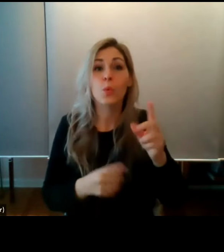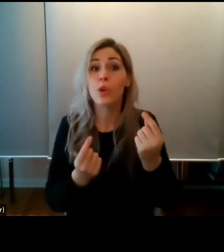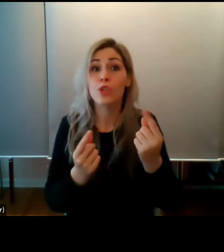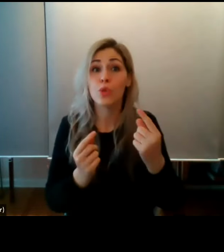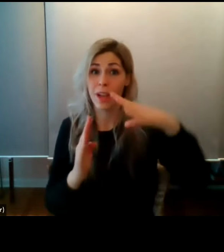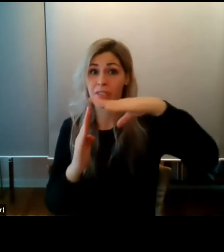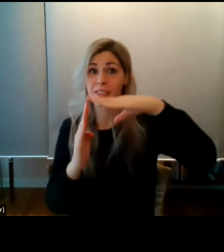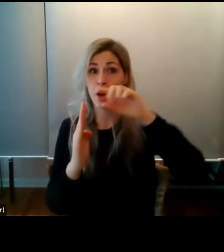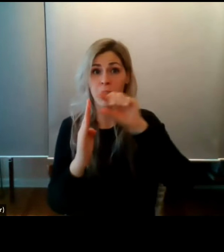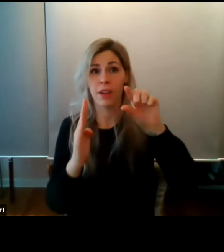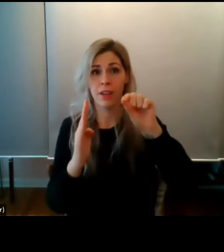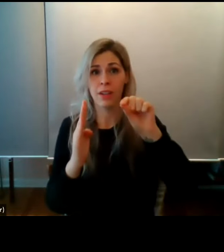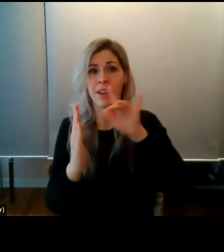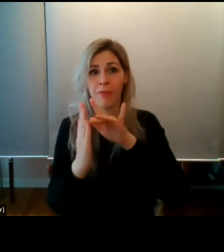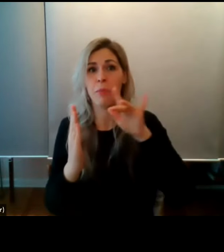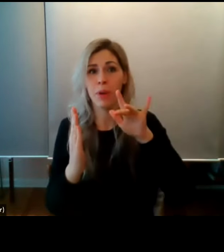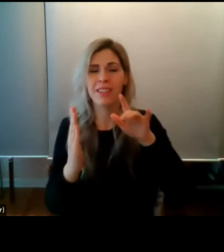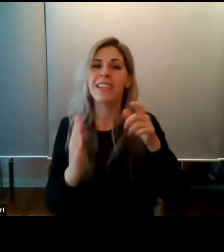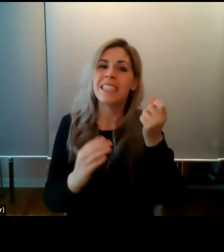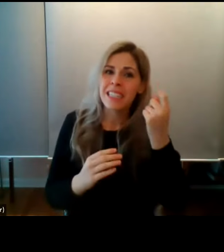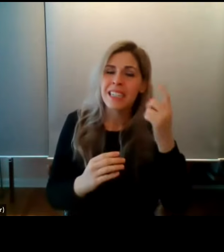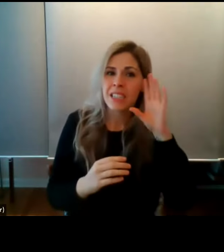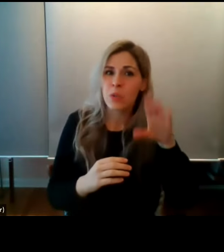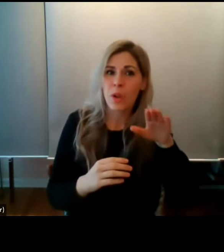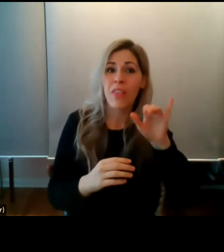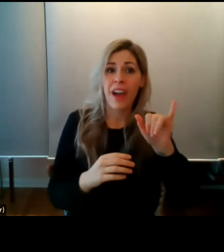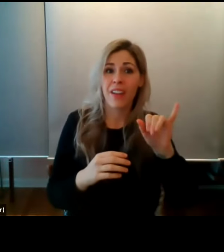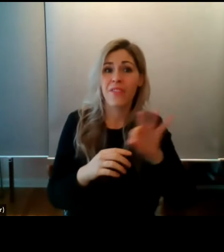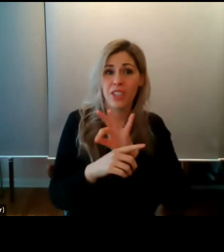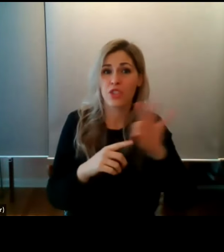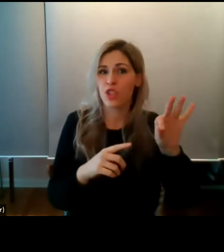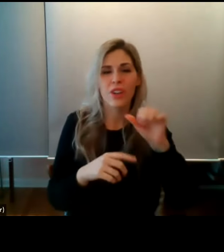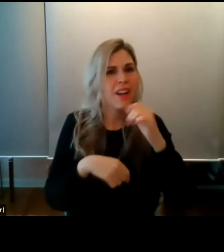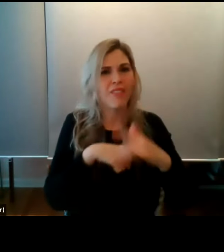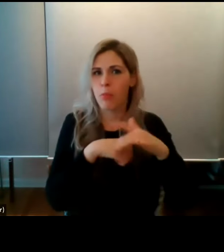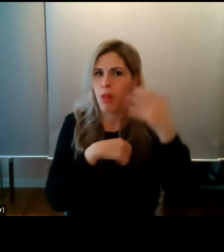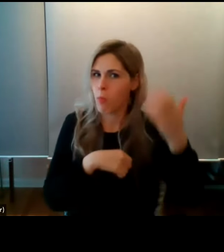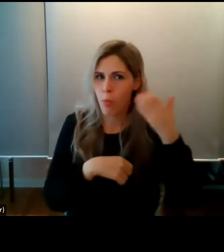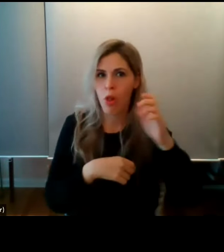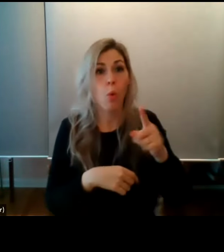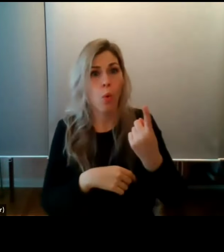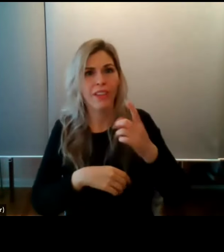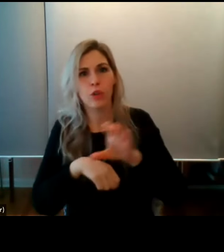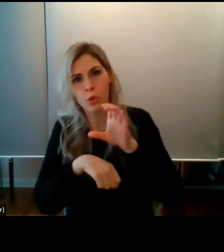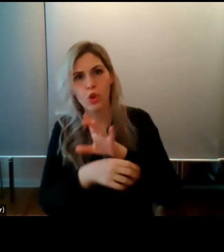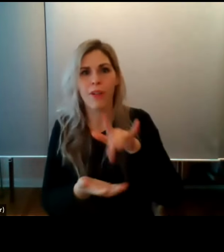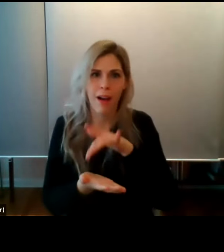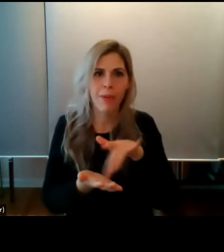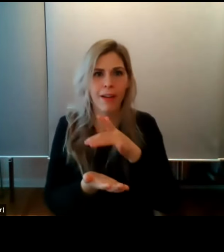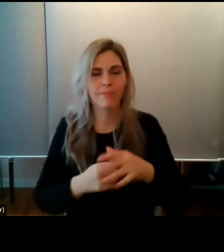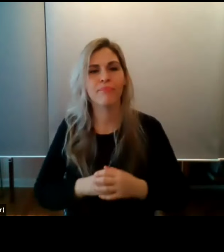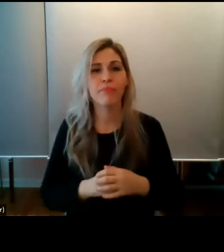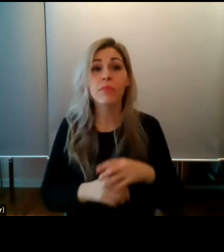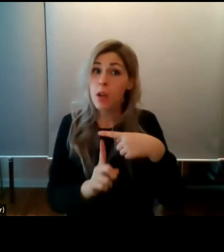screen. Please note this feature is not available on mobile platforms. Also, as we have two sign